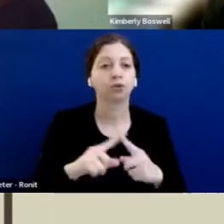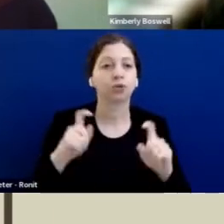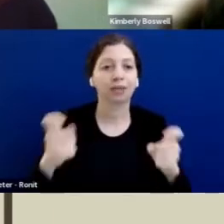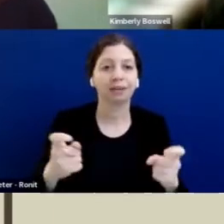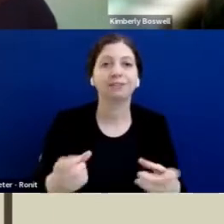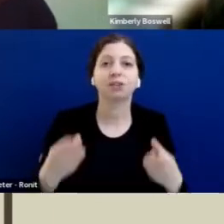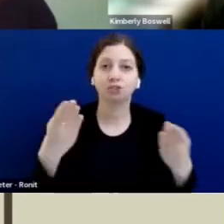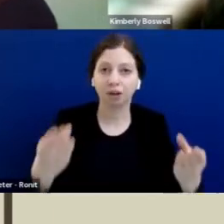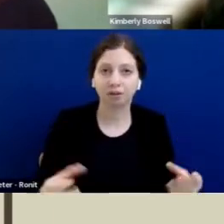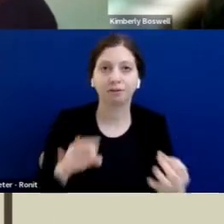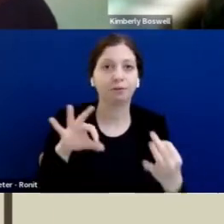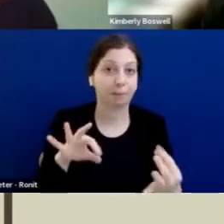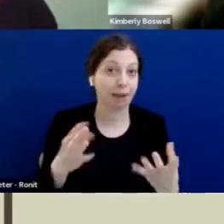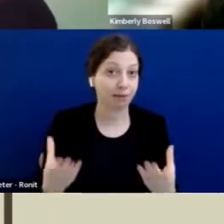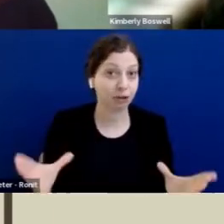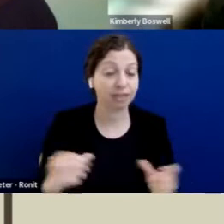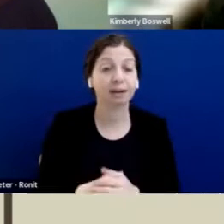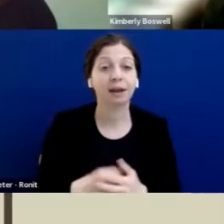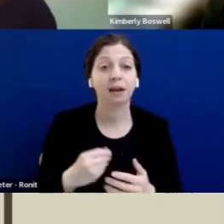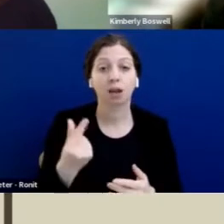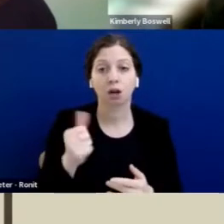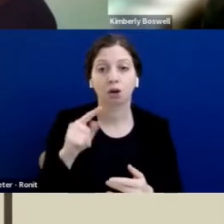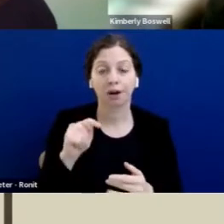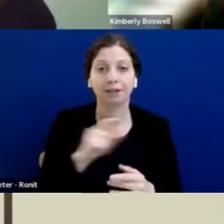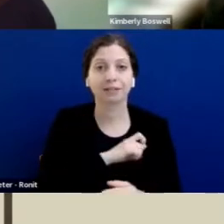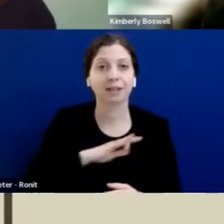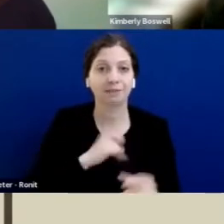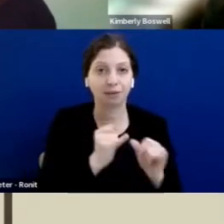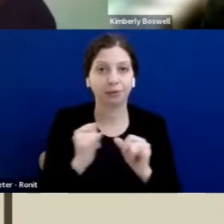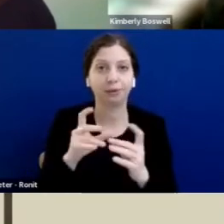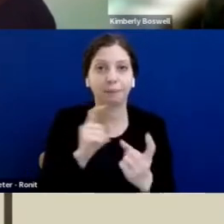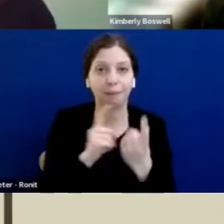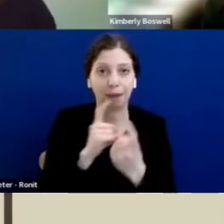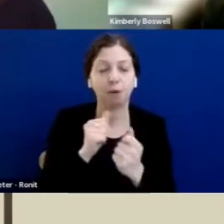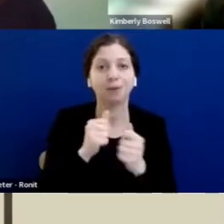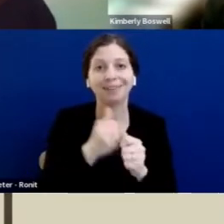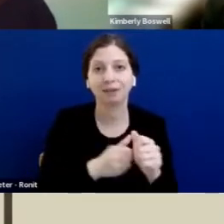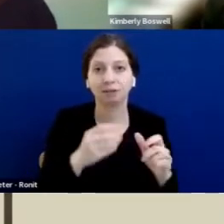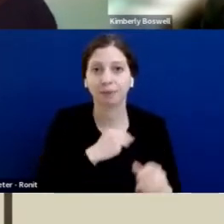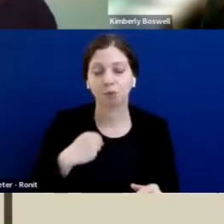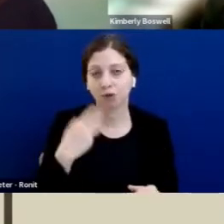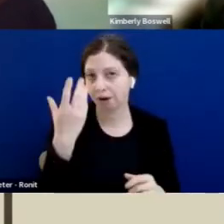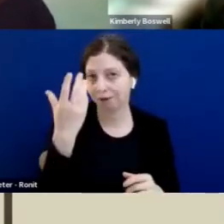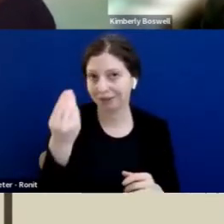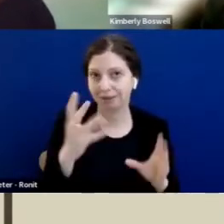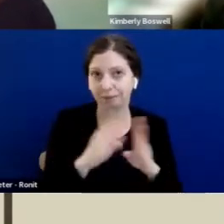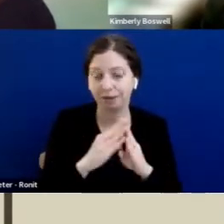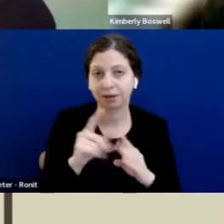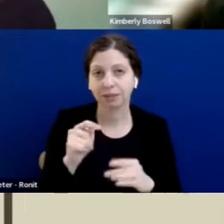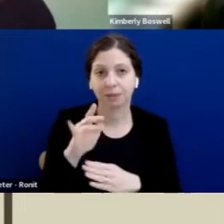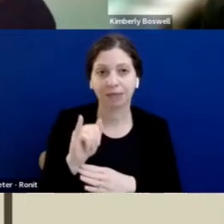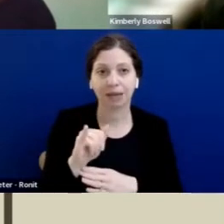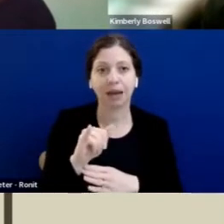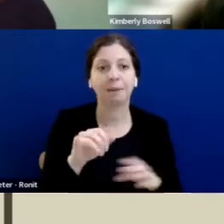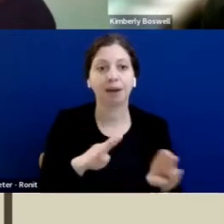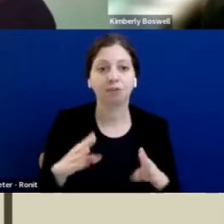feedback freely. And the grant staff individually met with each member outside of the meetings of the TBI Behavioral Health